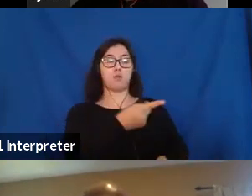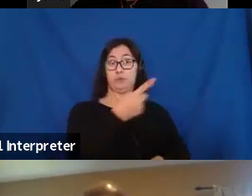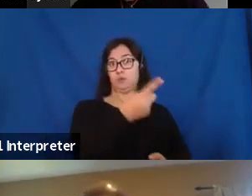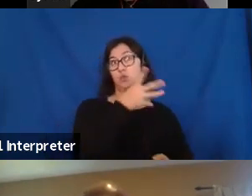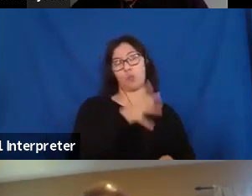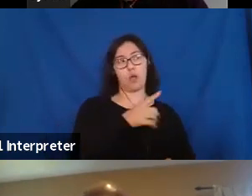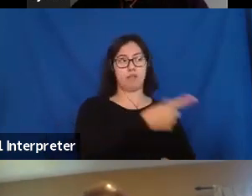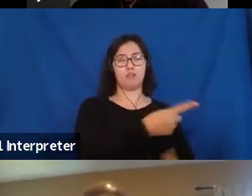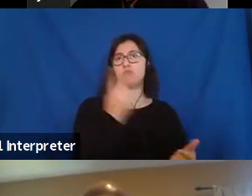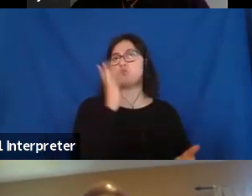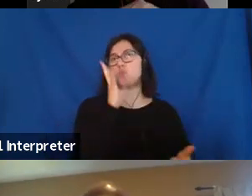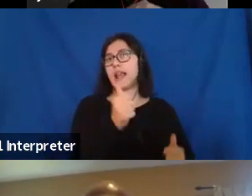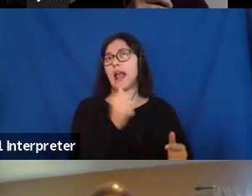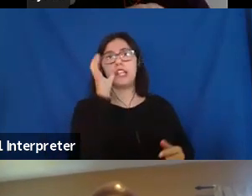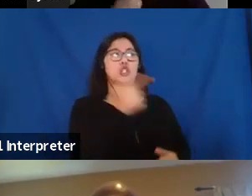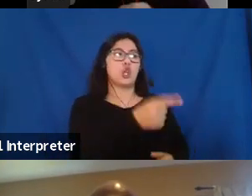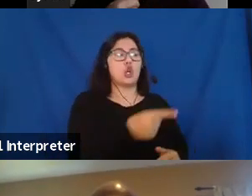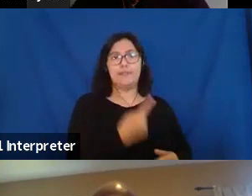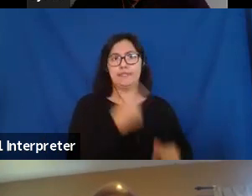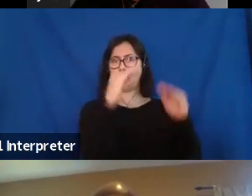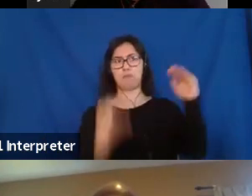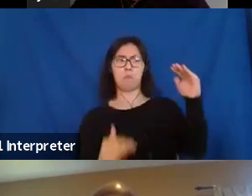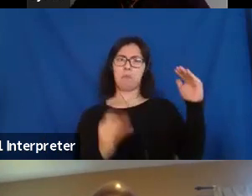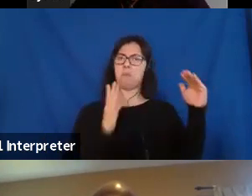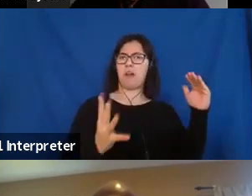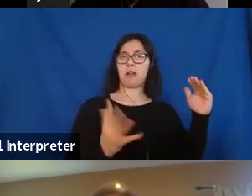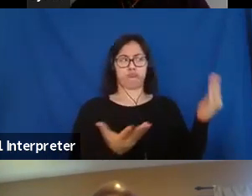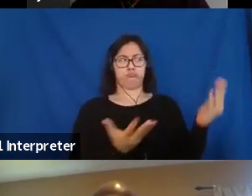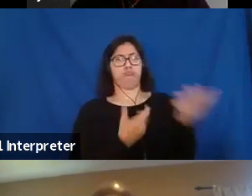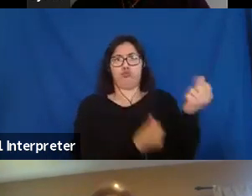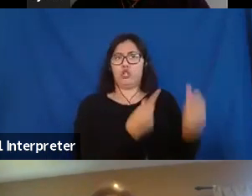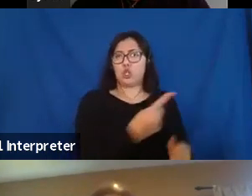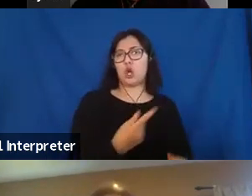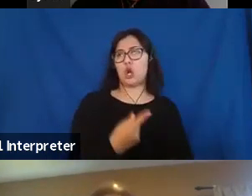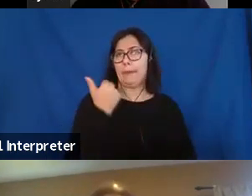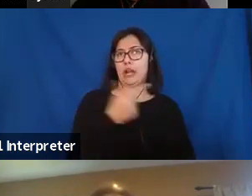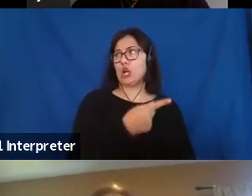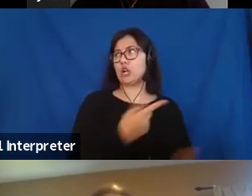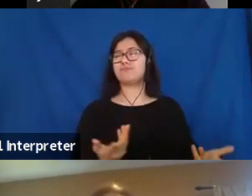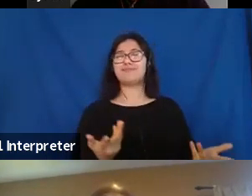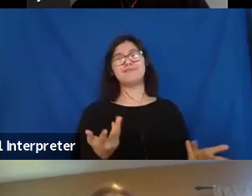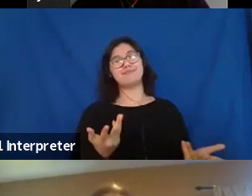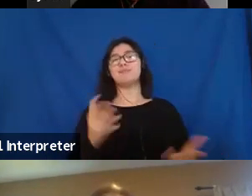rather than Lourdes, right? Yes, got you. Yeah. Okay, let's hear from group 2. What did you come up with?